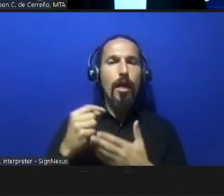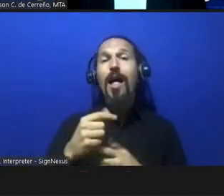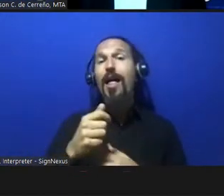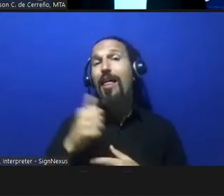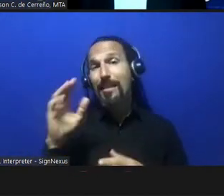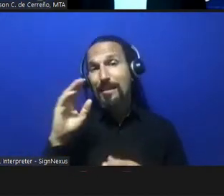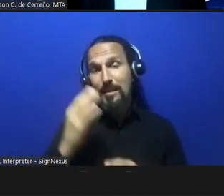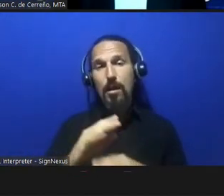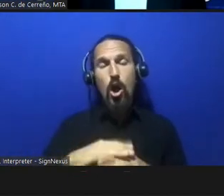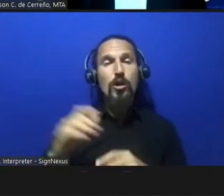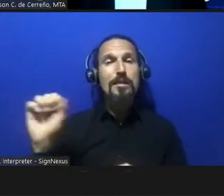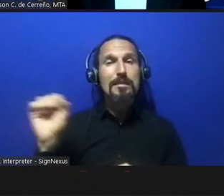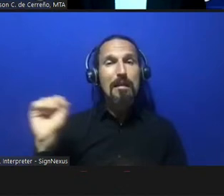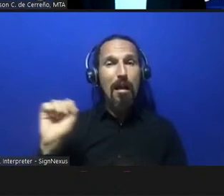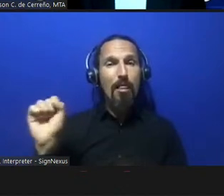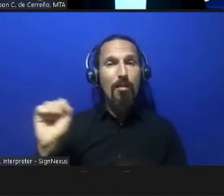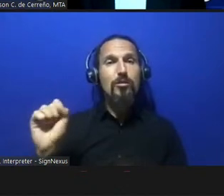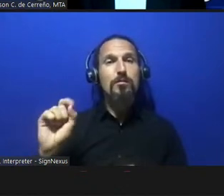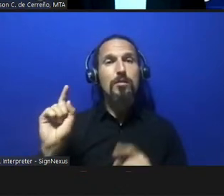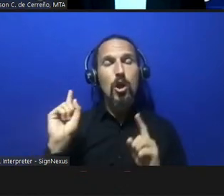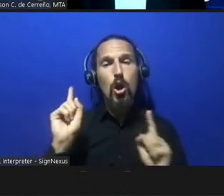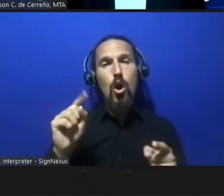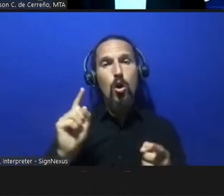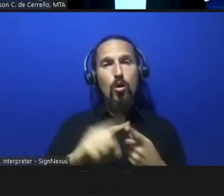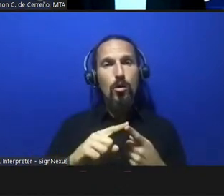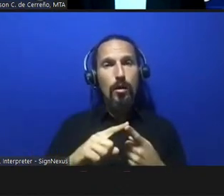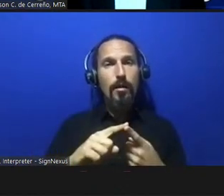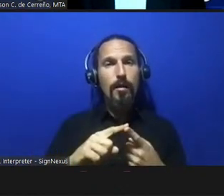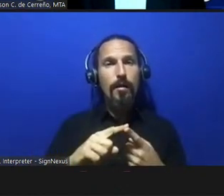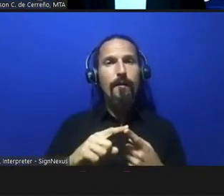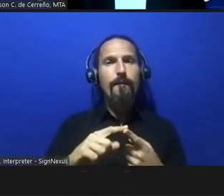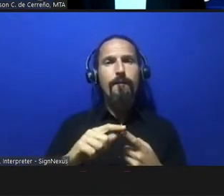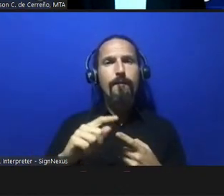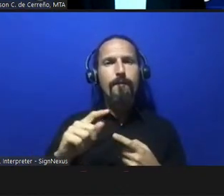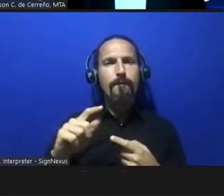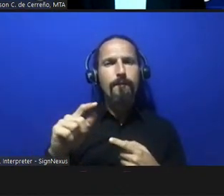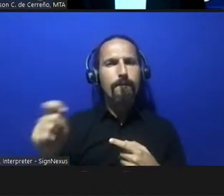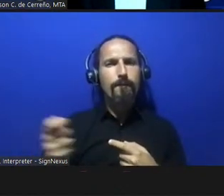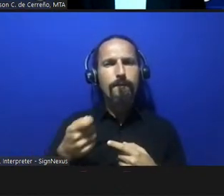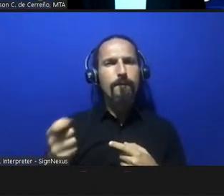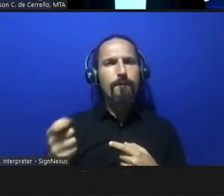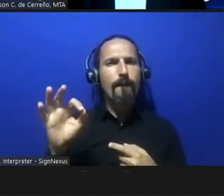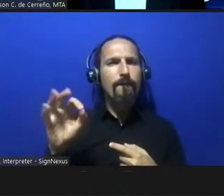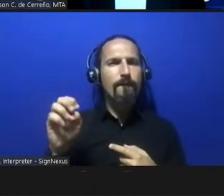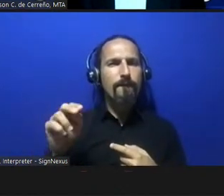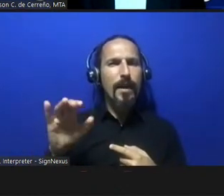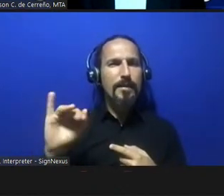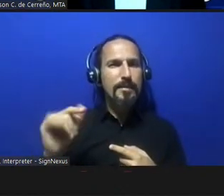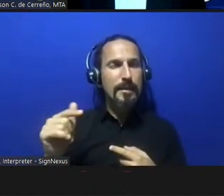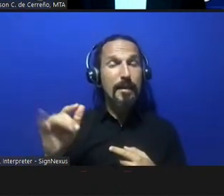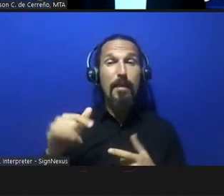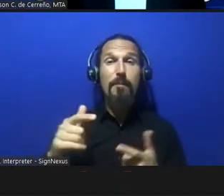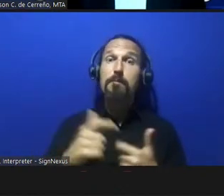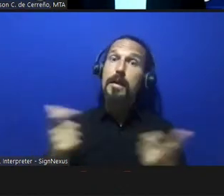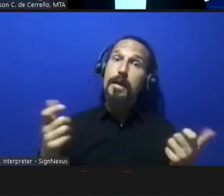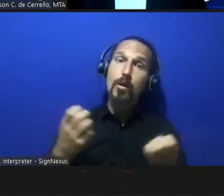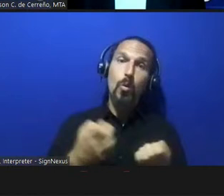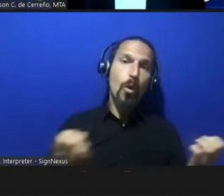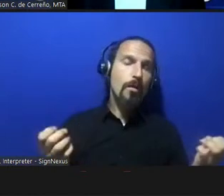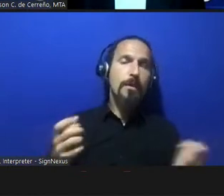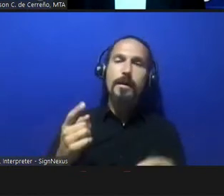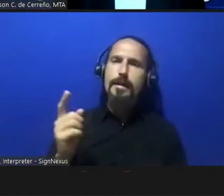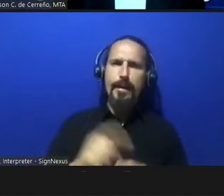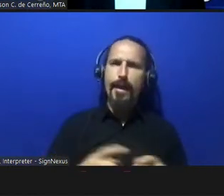was on a scholarship to go to um a fencing for fencing that's major equipment you can't take a train with